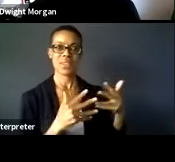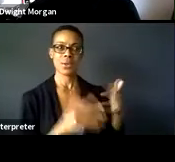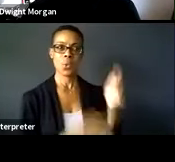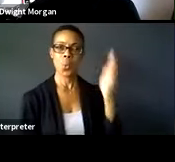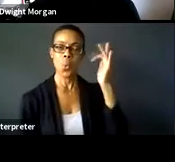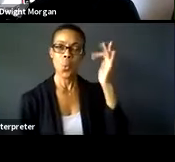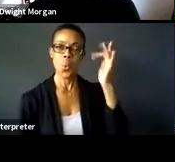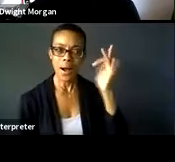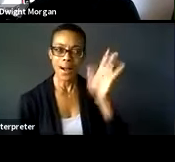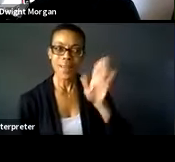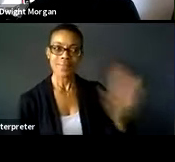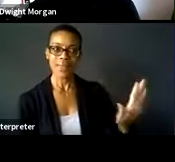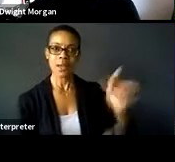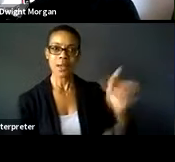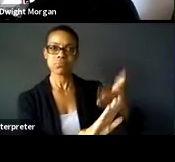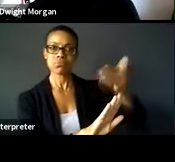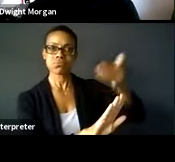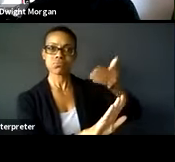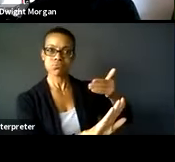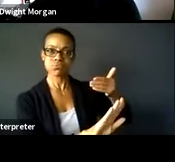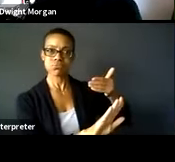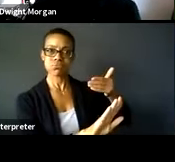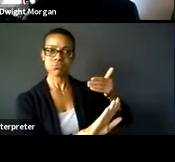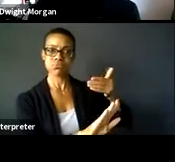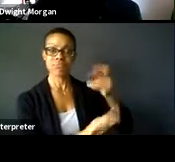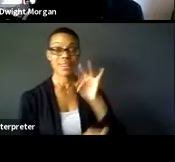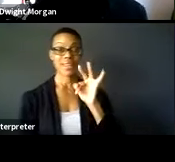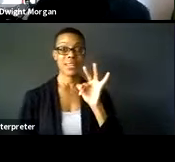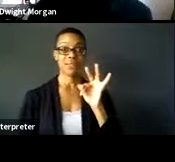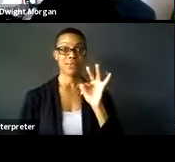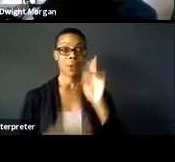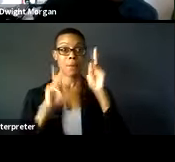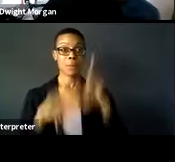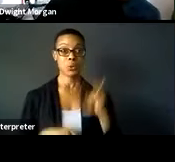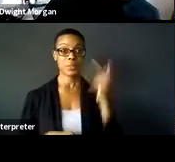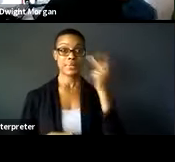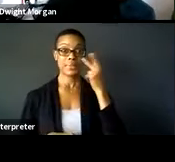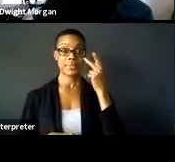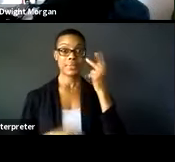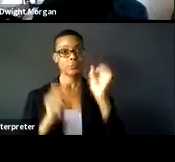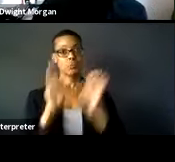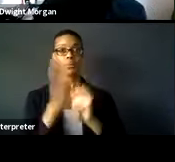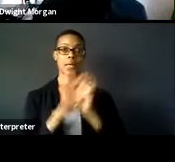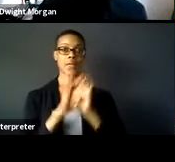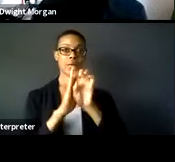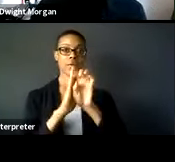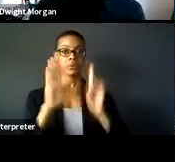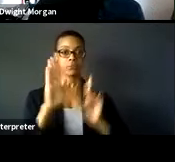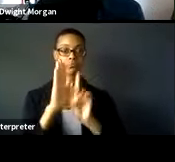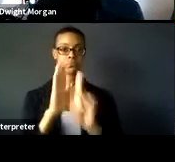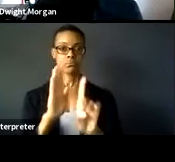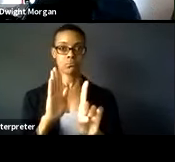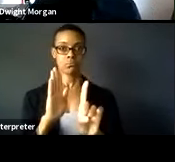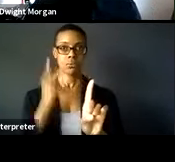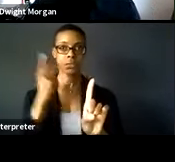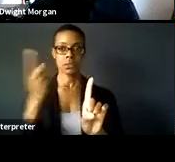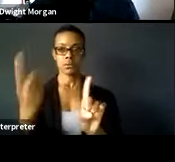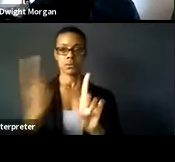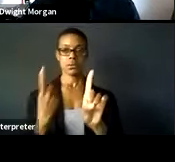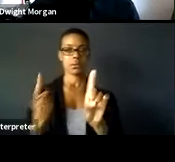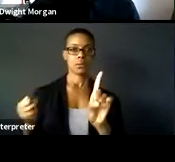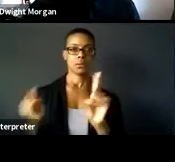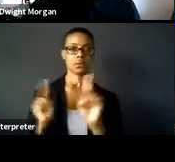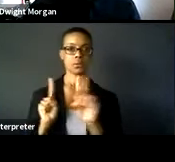did that individual hold their back when they see someone, another human being entering that elevator. So I